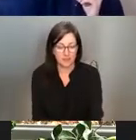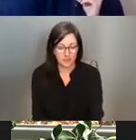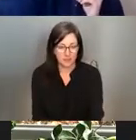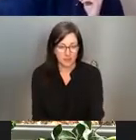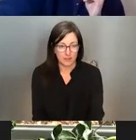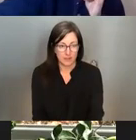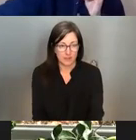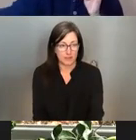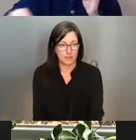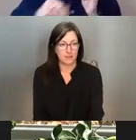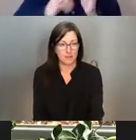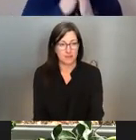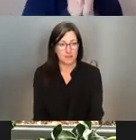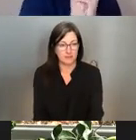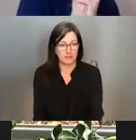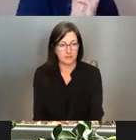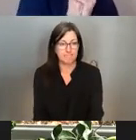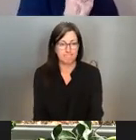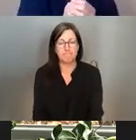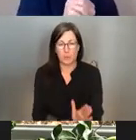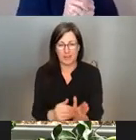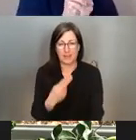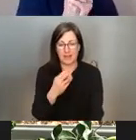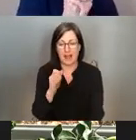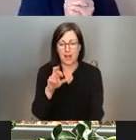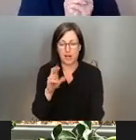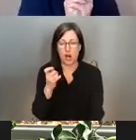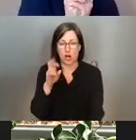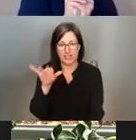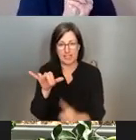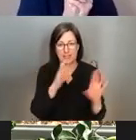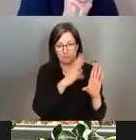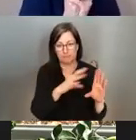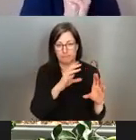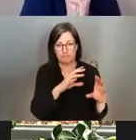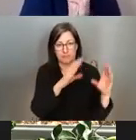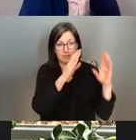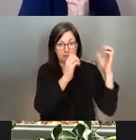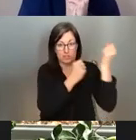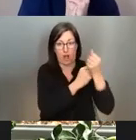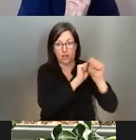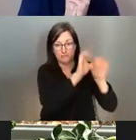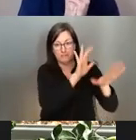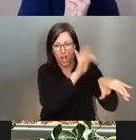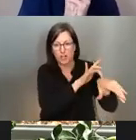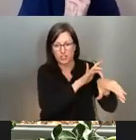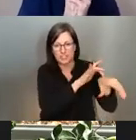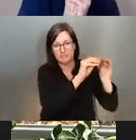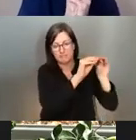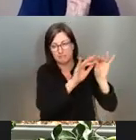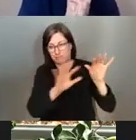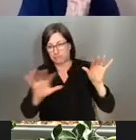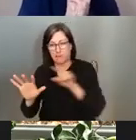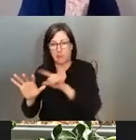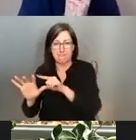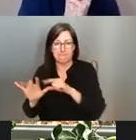This is showing the hierarchy, again, from the most concrete to the most abstract when students are using tactile